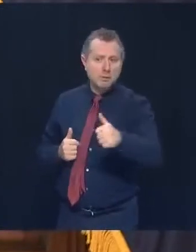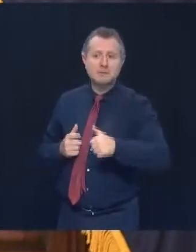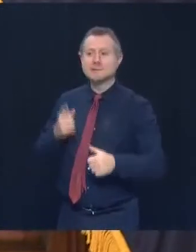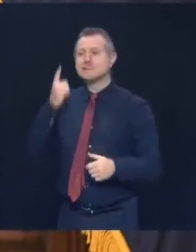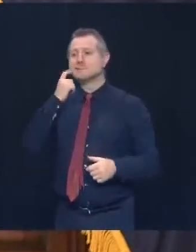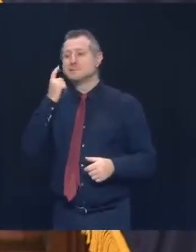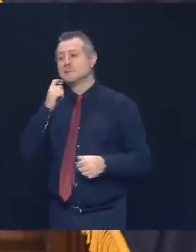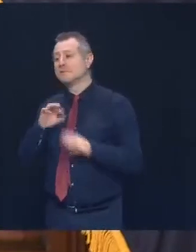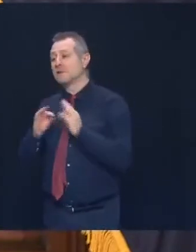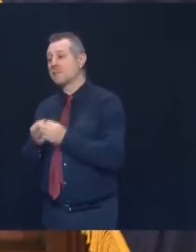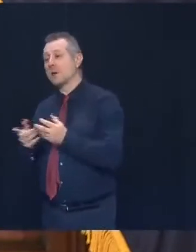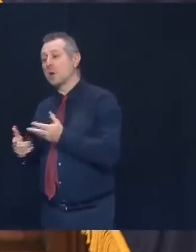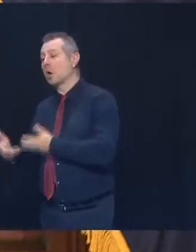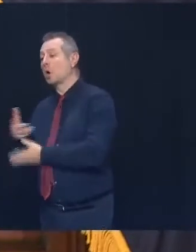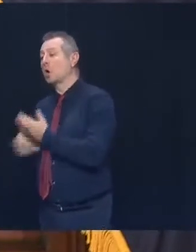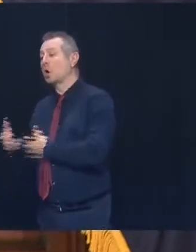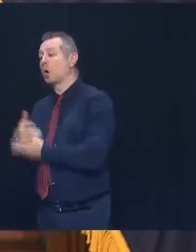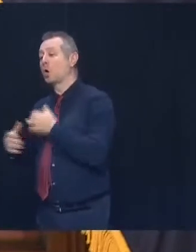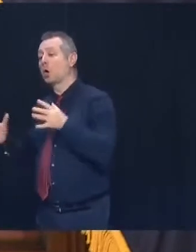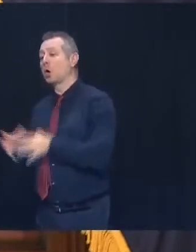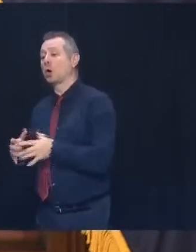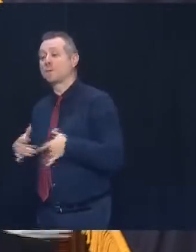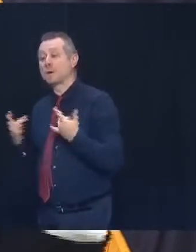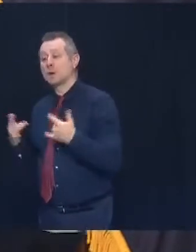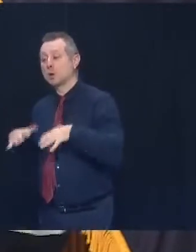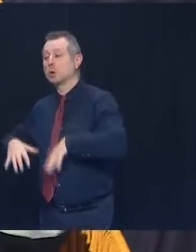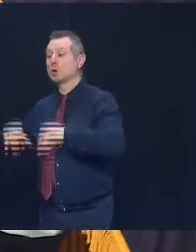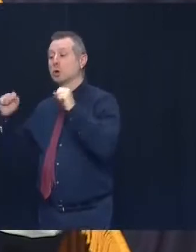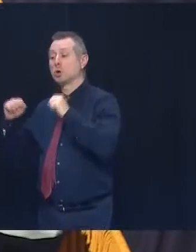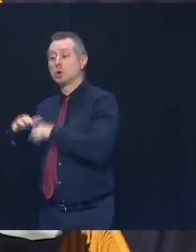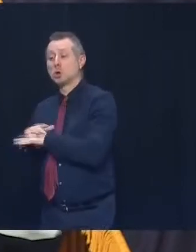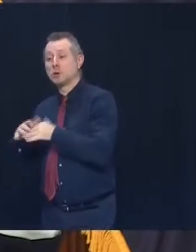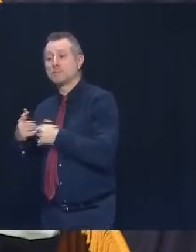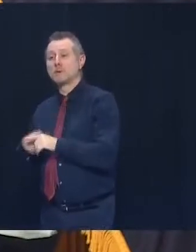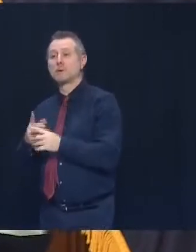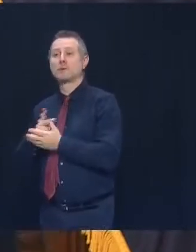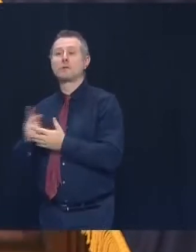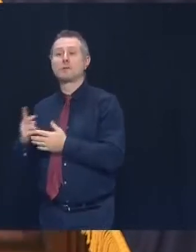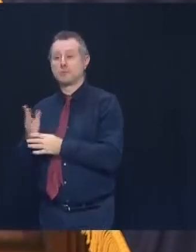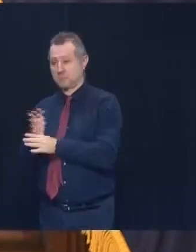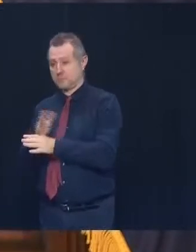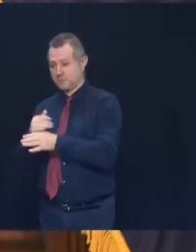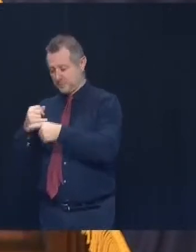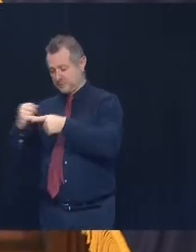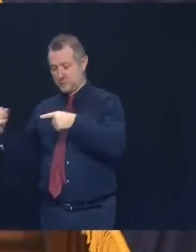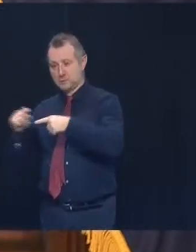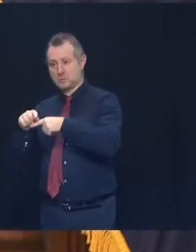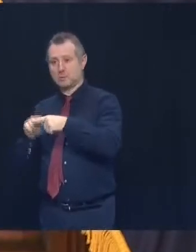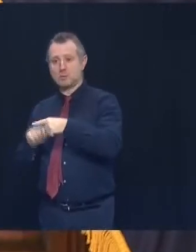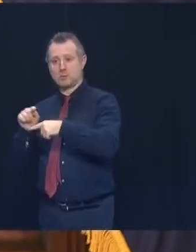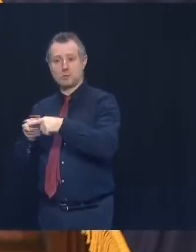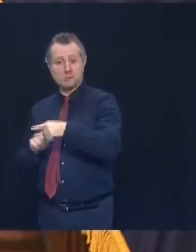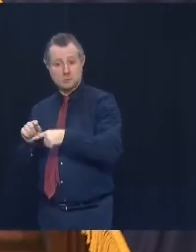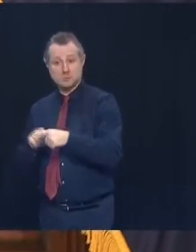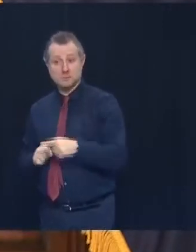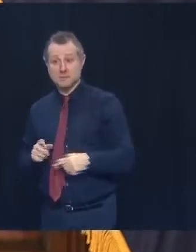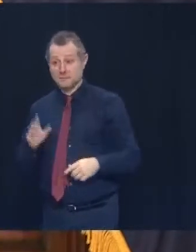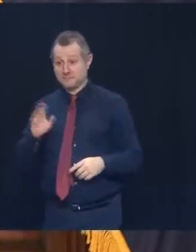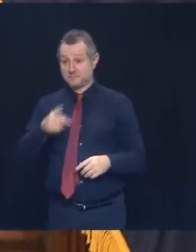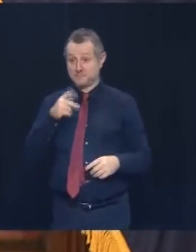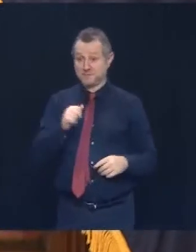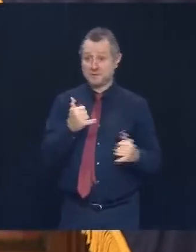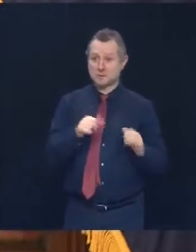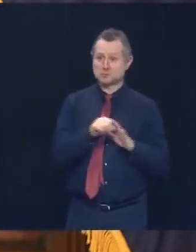a family occasion? Because it's right on that Pennsylvania border, and you know Pennsylvania is like, what